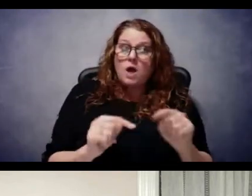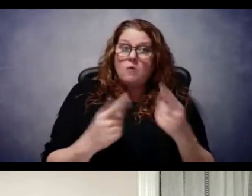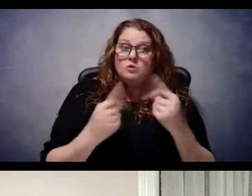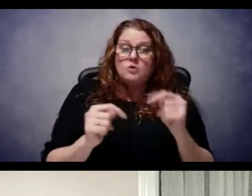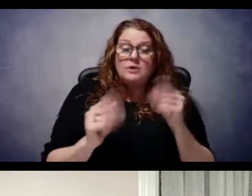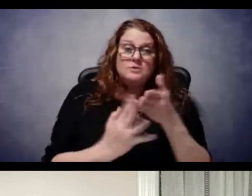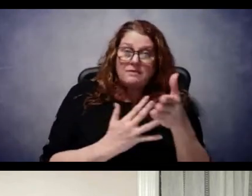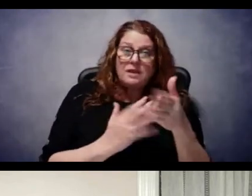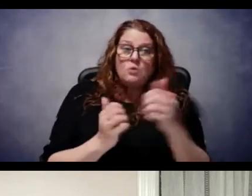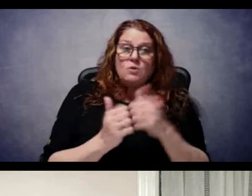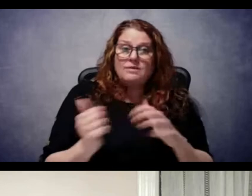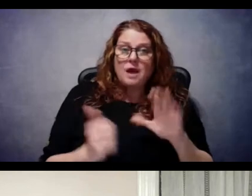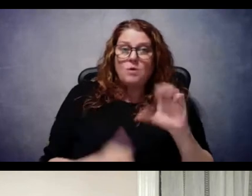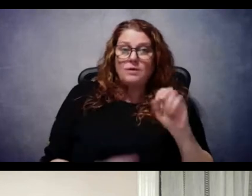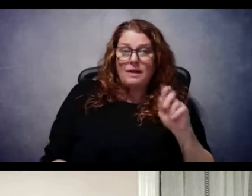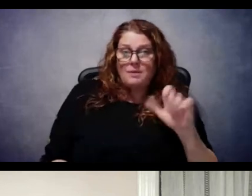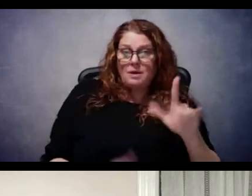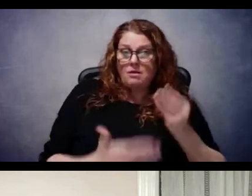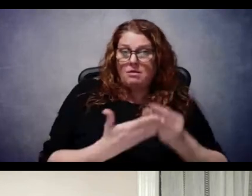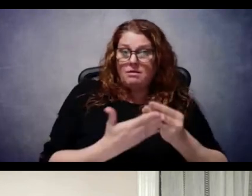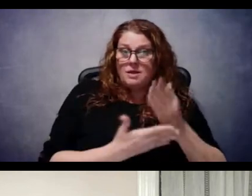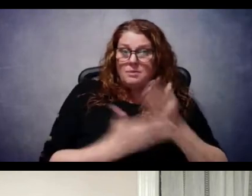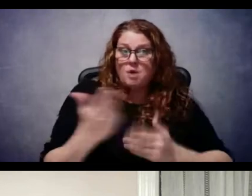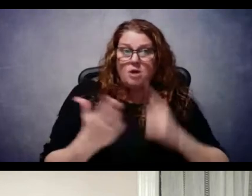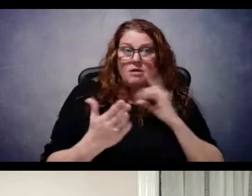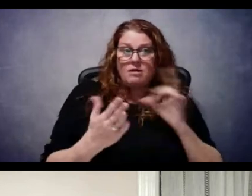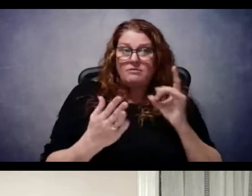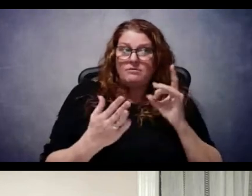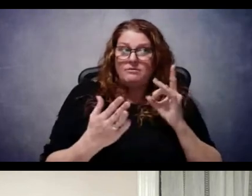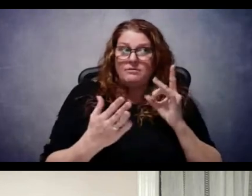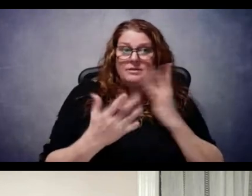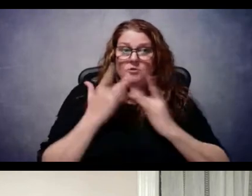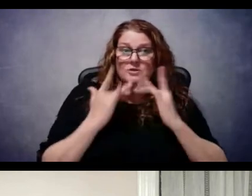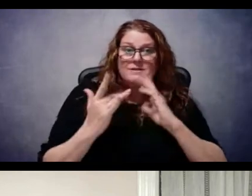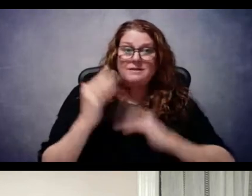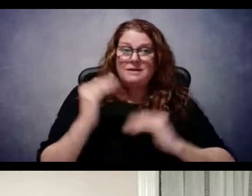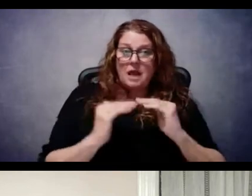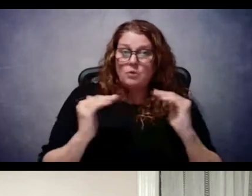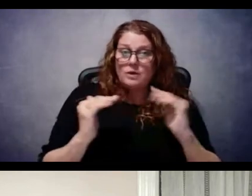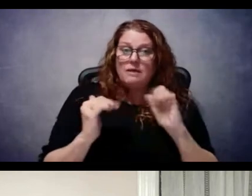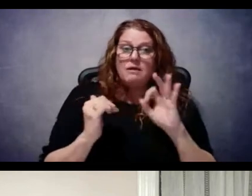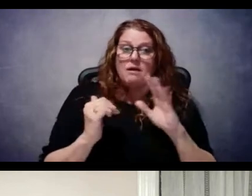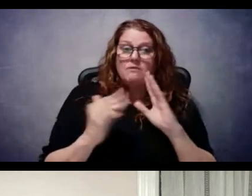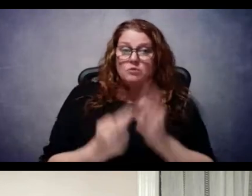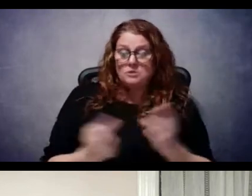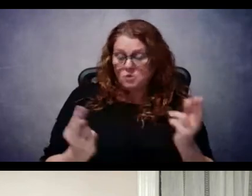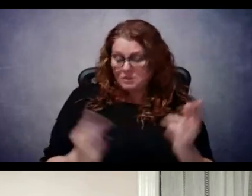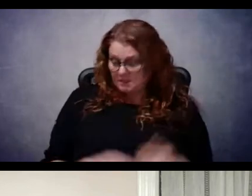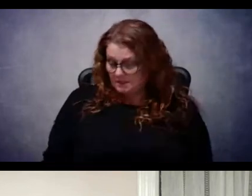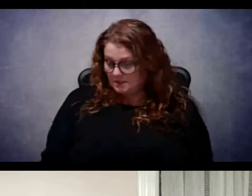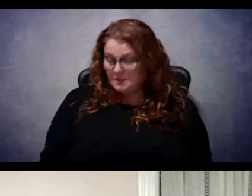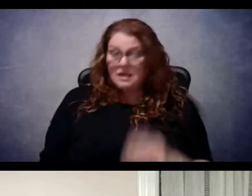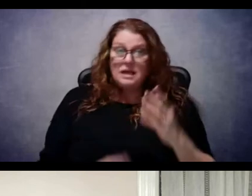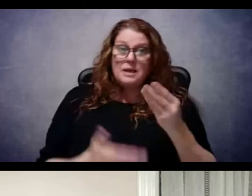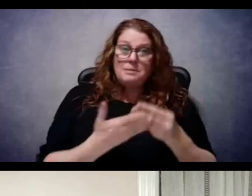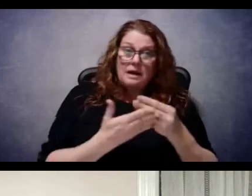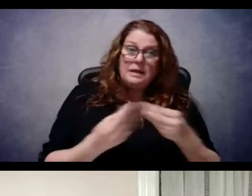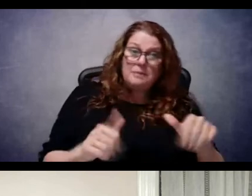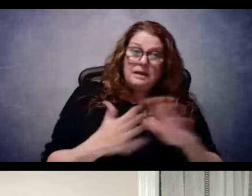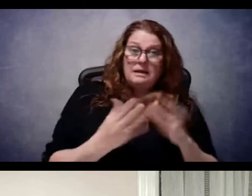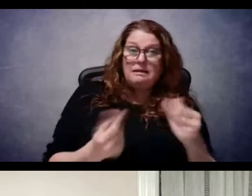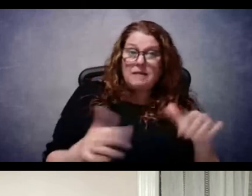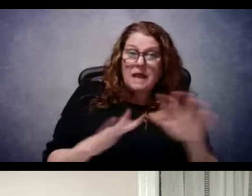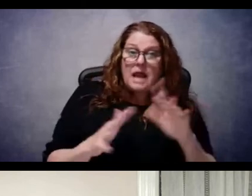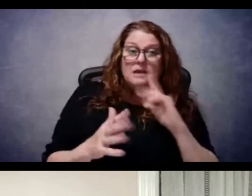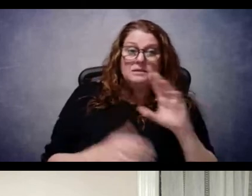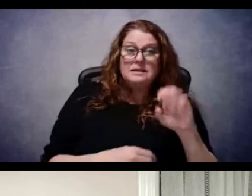without capital, because we know that that's part of the brutality here, is the inequity of resources and capital being land as well. Capital is a